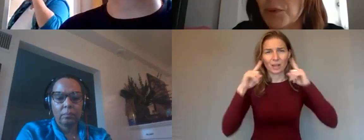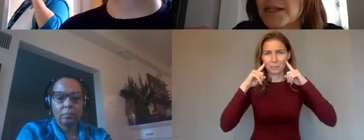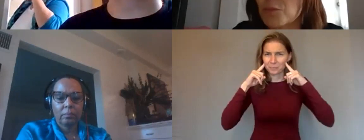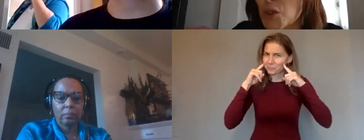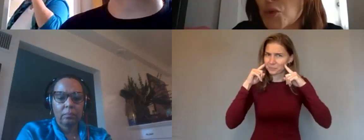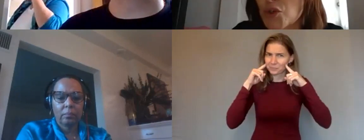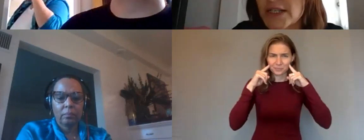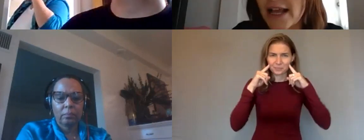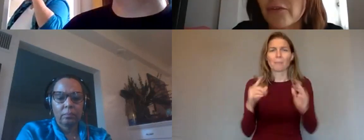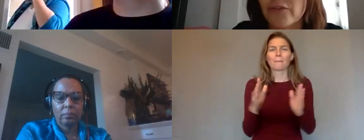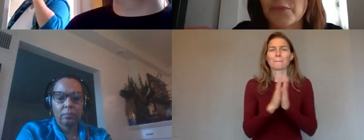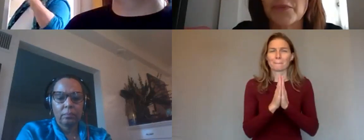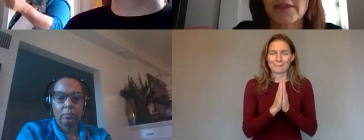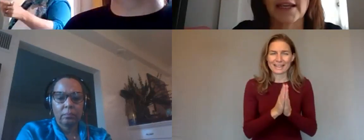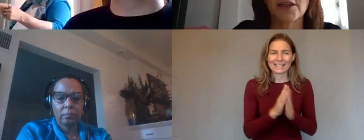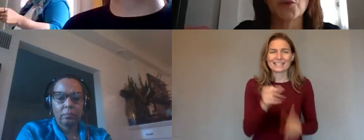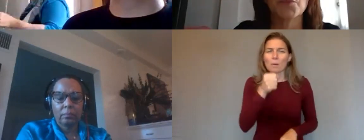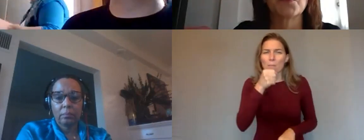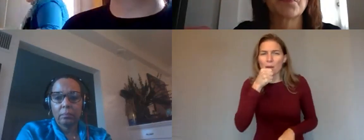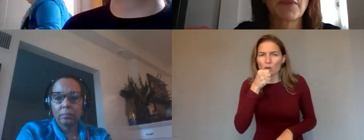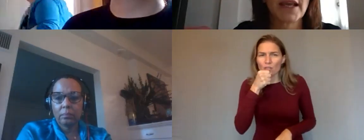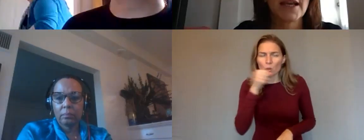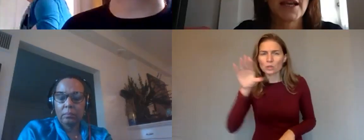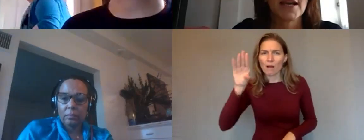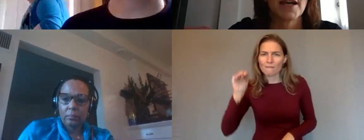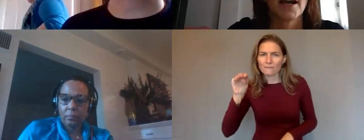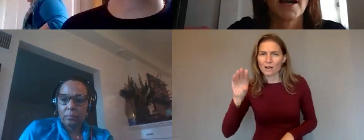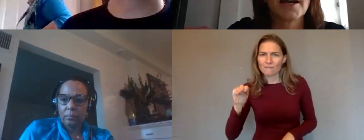to please mute yourself? Thank you.